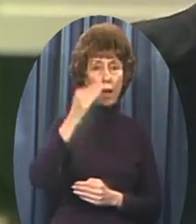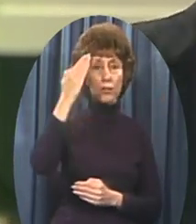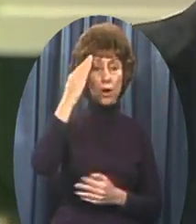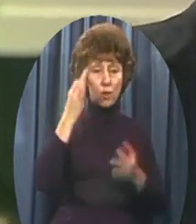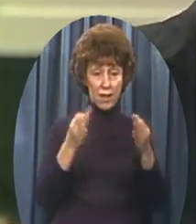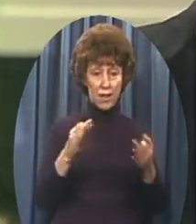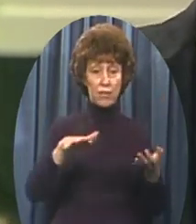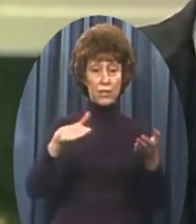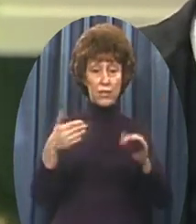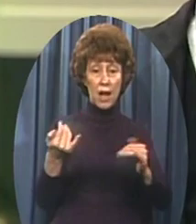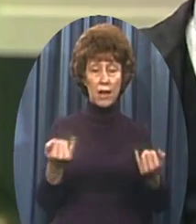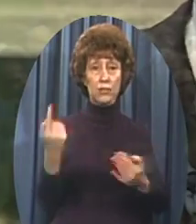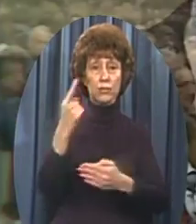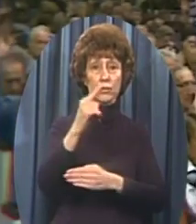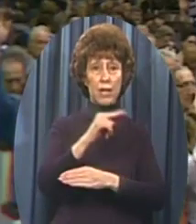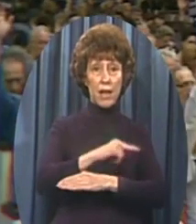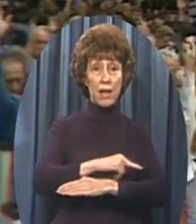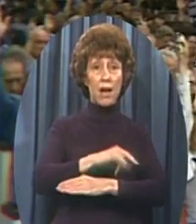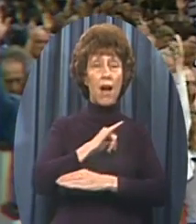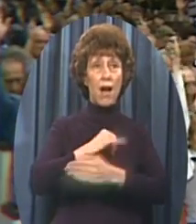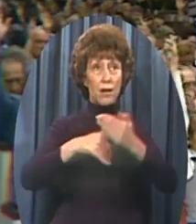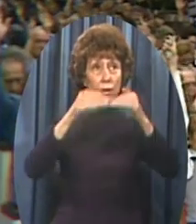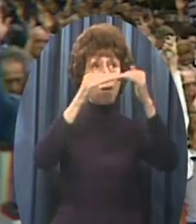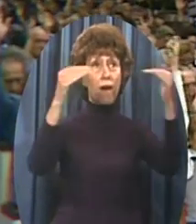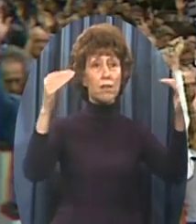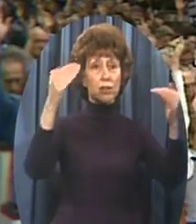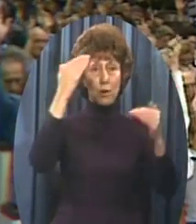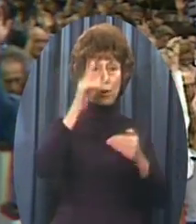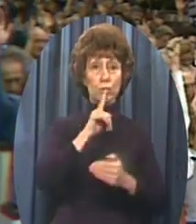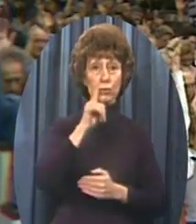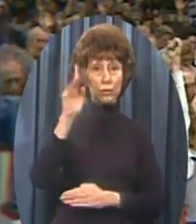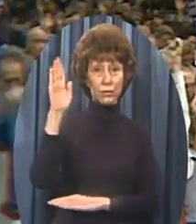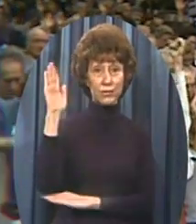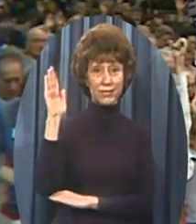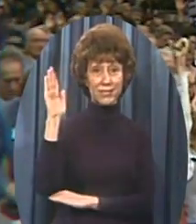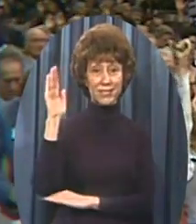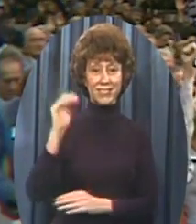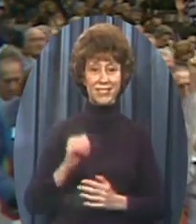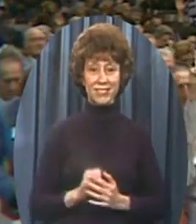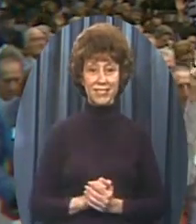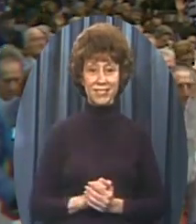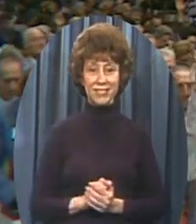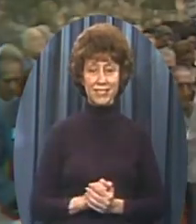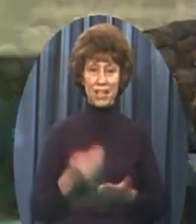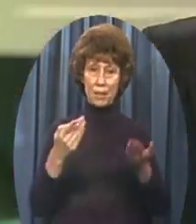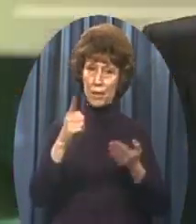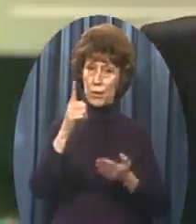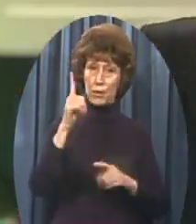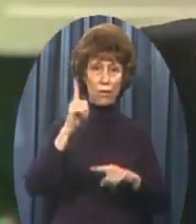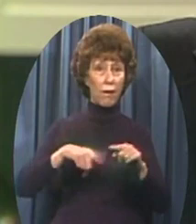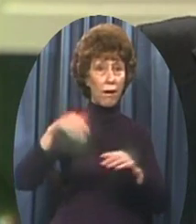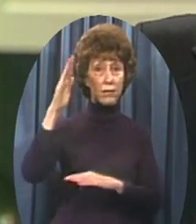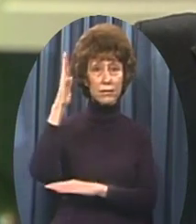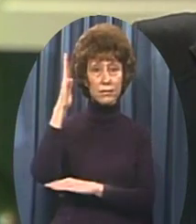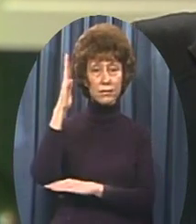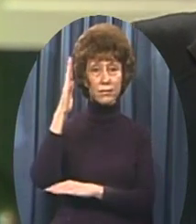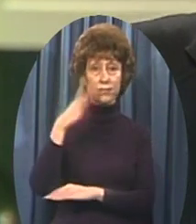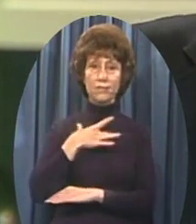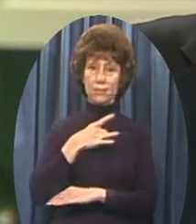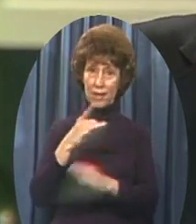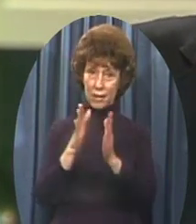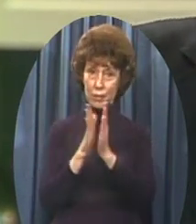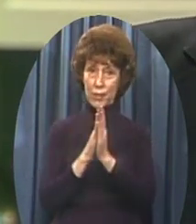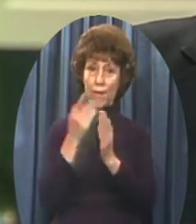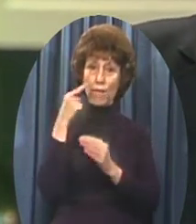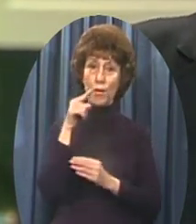there. Would you raise your hand high, please? God bless every one of you. If you could not lift your hand, I'd like to pray for you. God answers